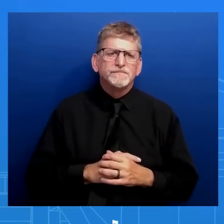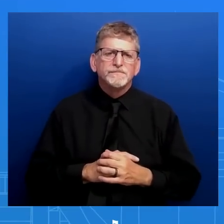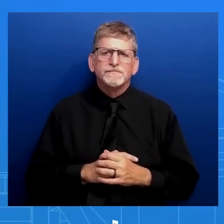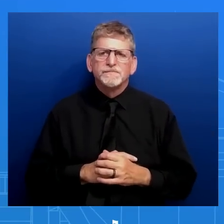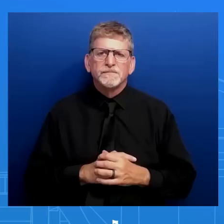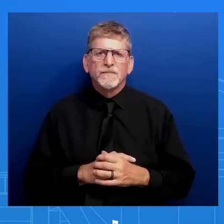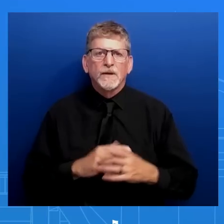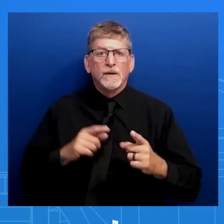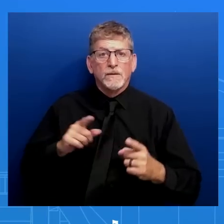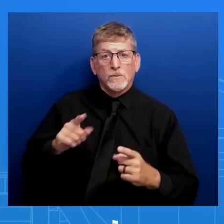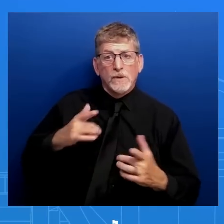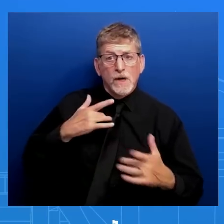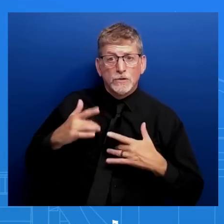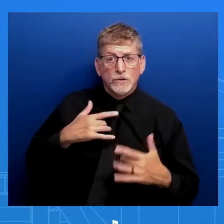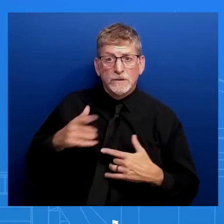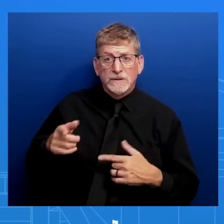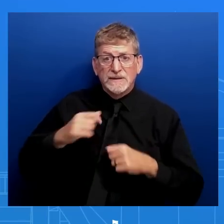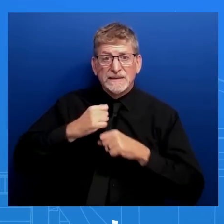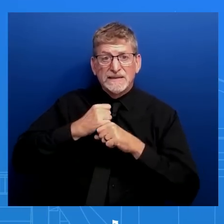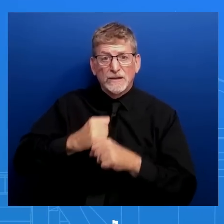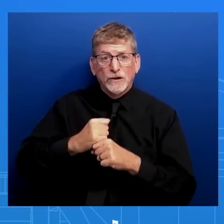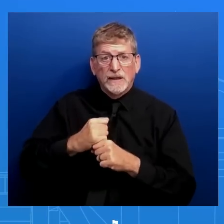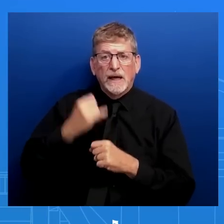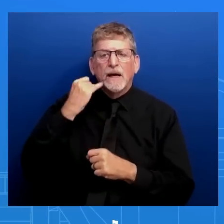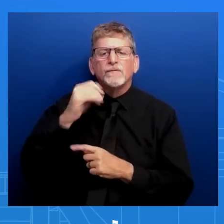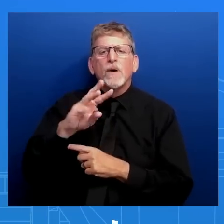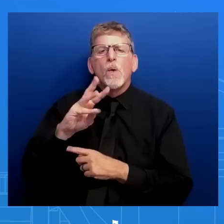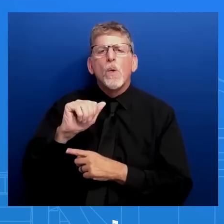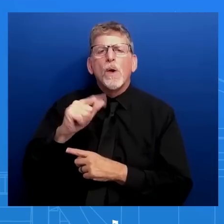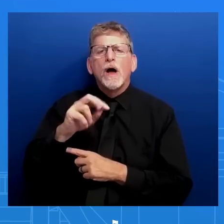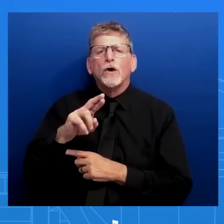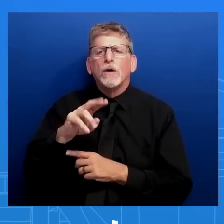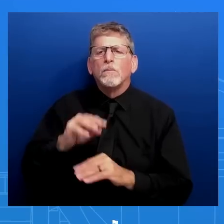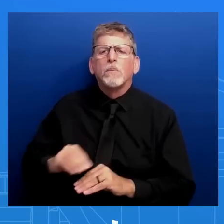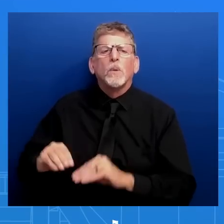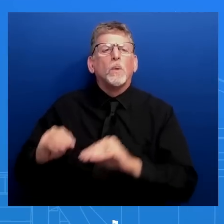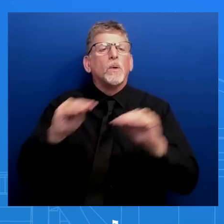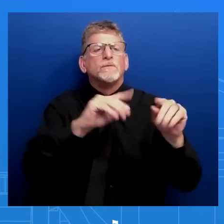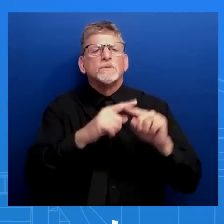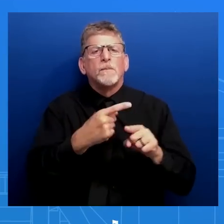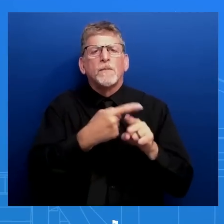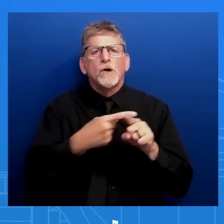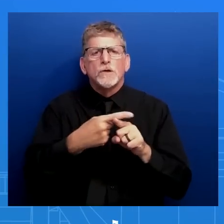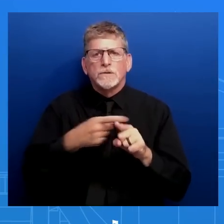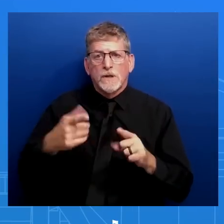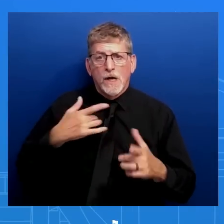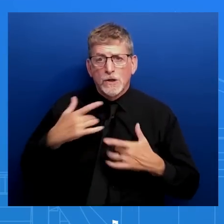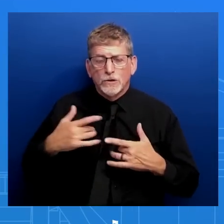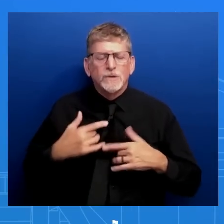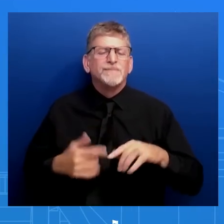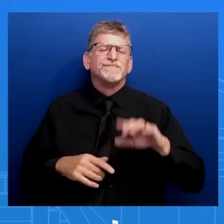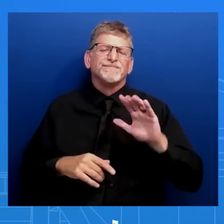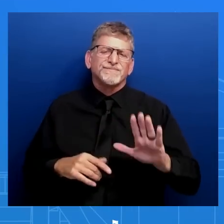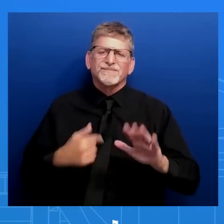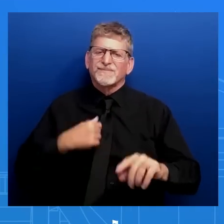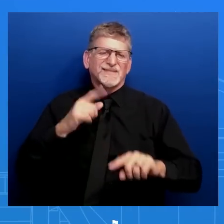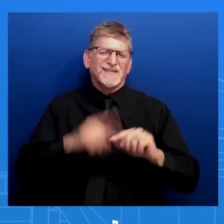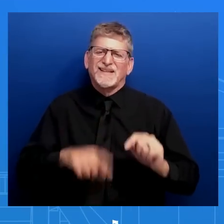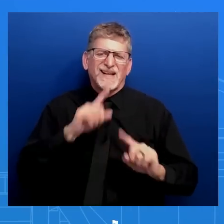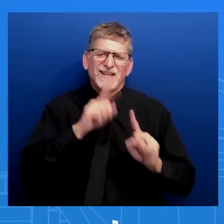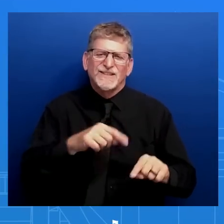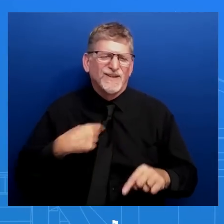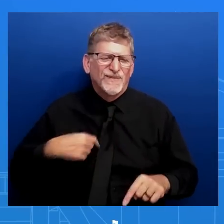troops move to Belarus? Again, that's a hypothetical I can't possibly answer in terms of where they're going to go. We're looking forward